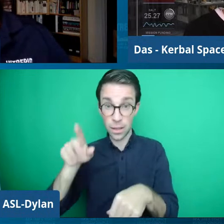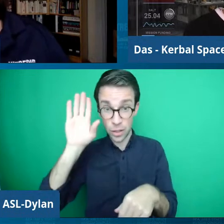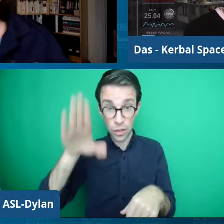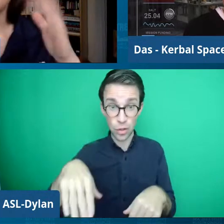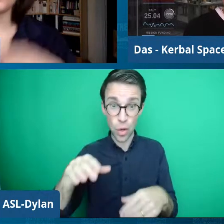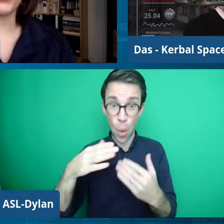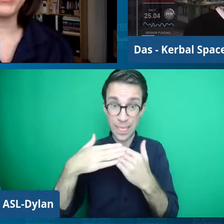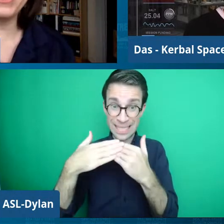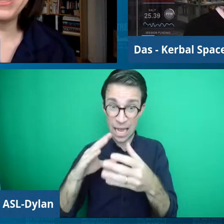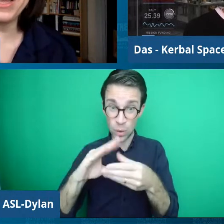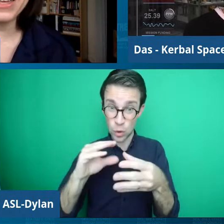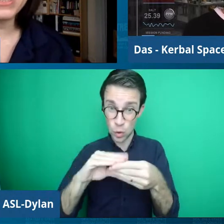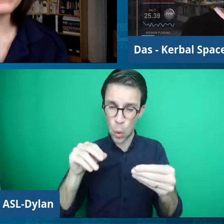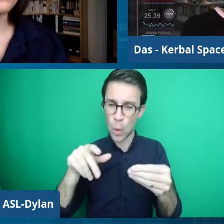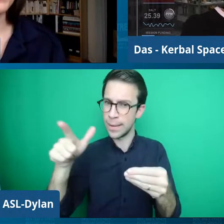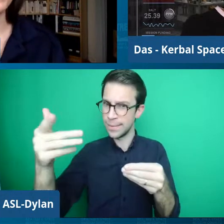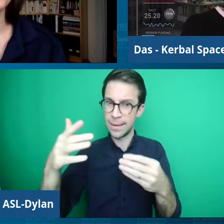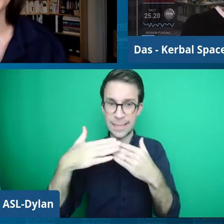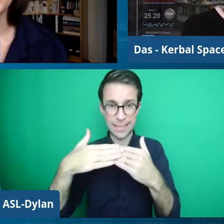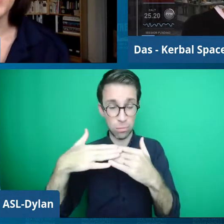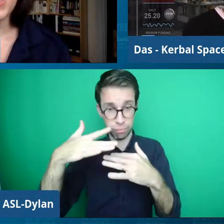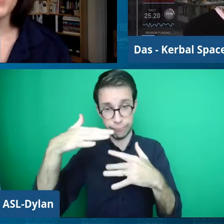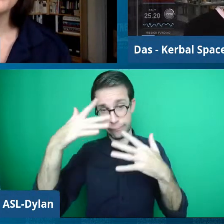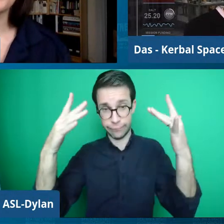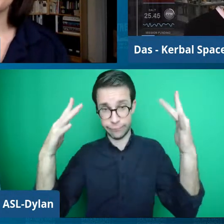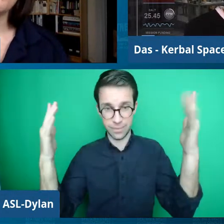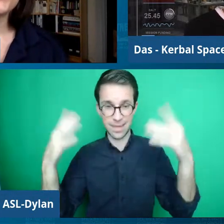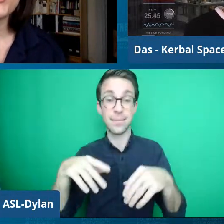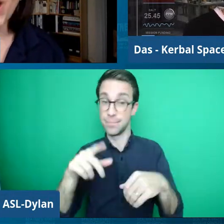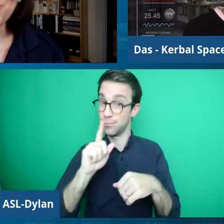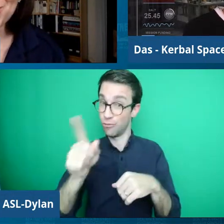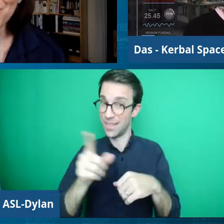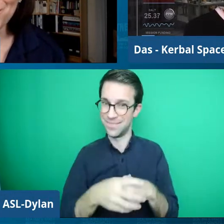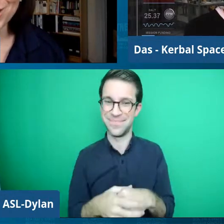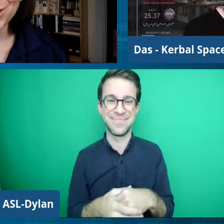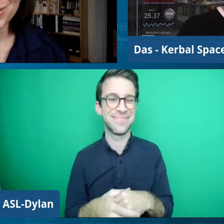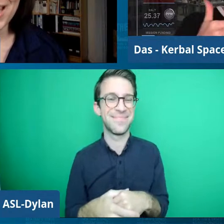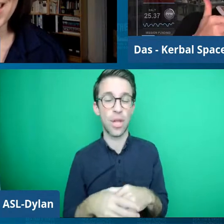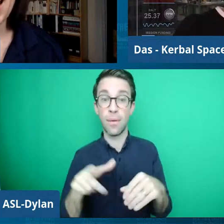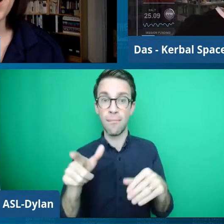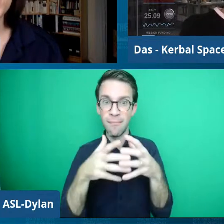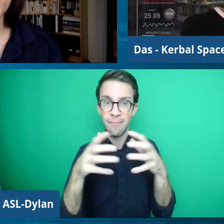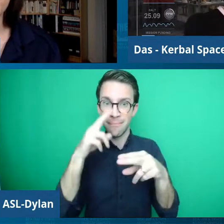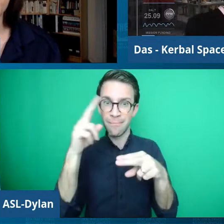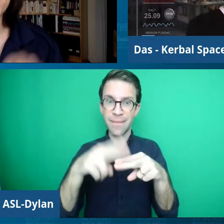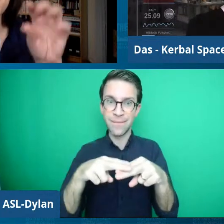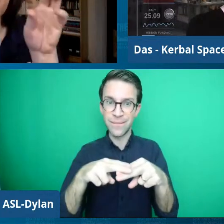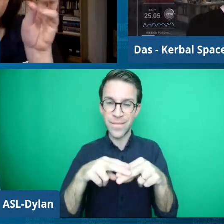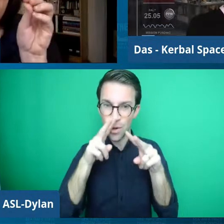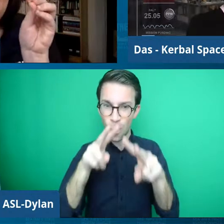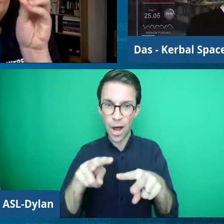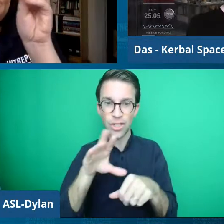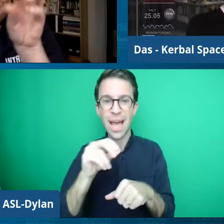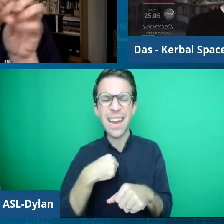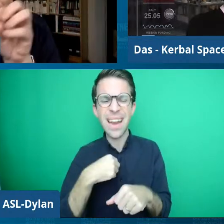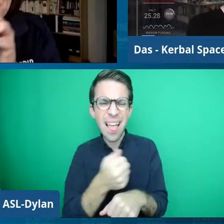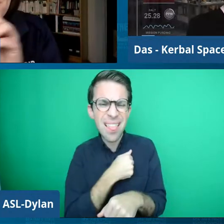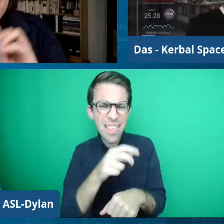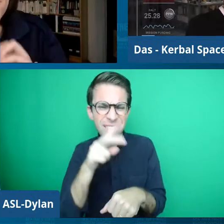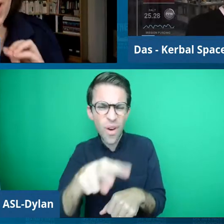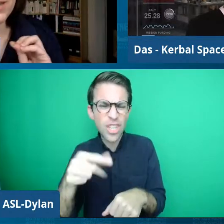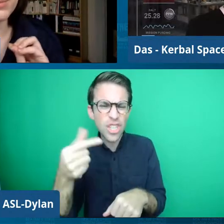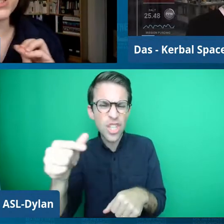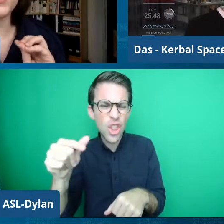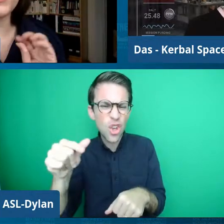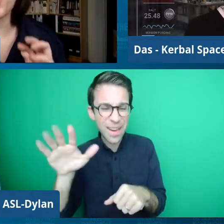snack Yep. pocket. Totally. It's real. So yeah, that was just so much fun to watch you do that. And I also Good love deal. watching the little Kerbals, little